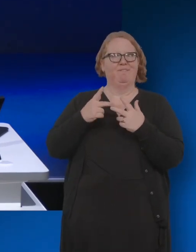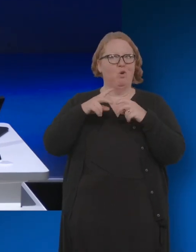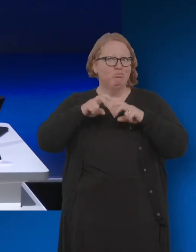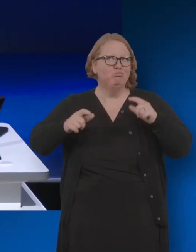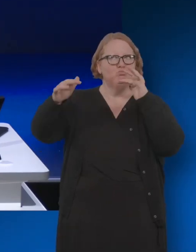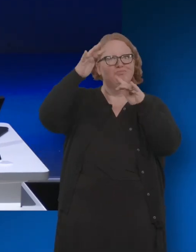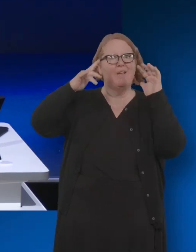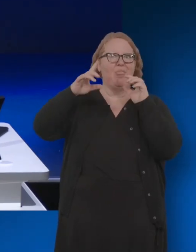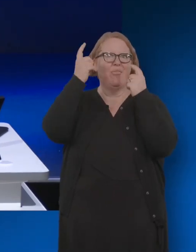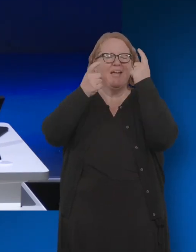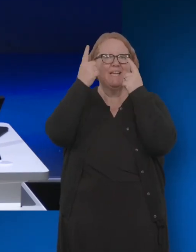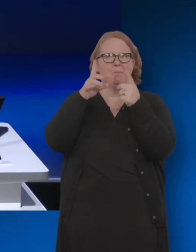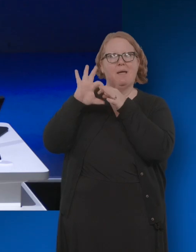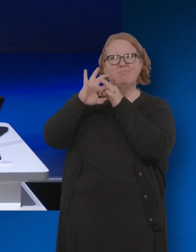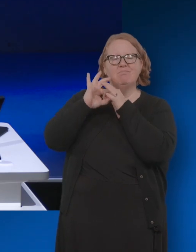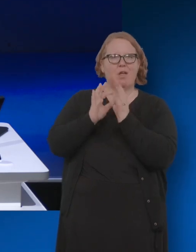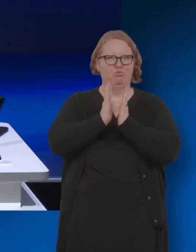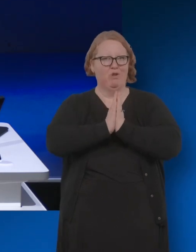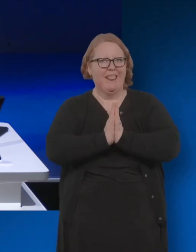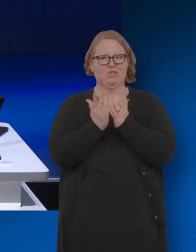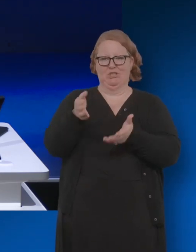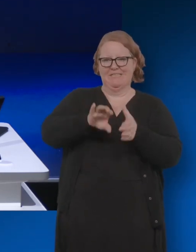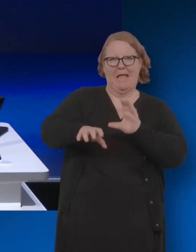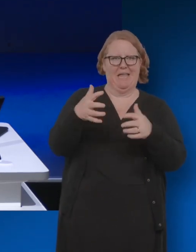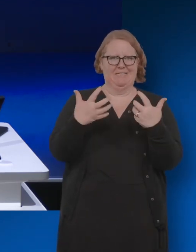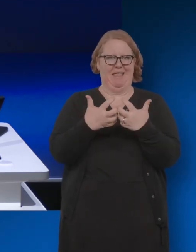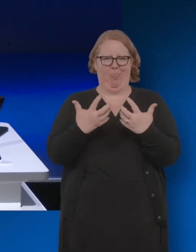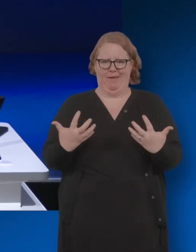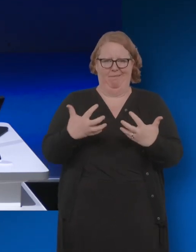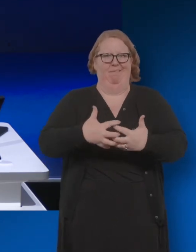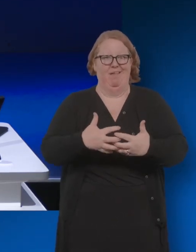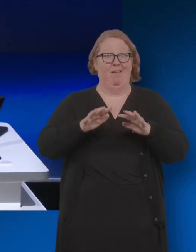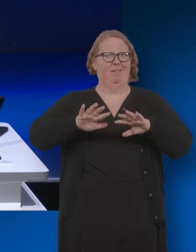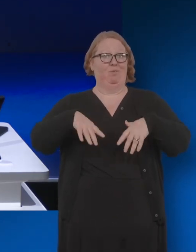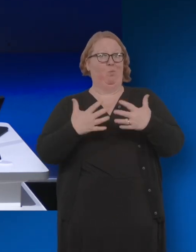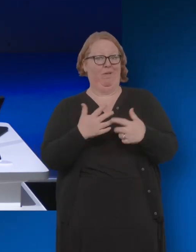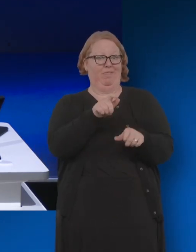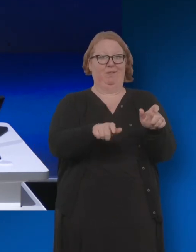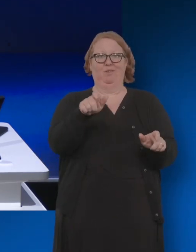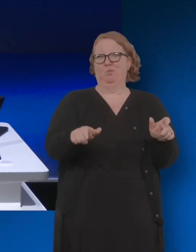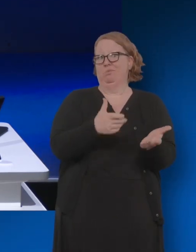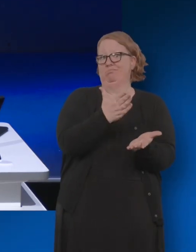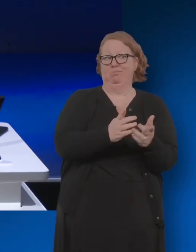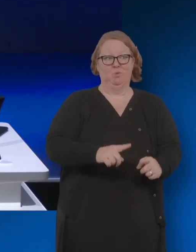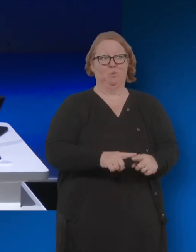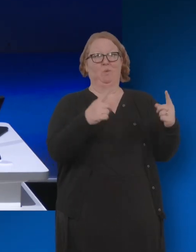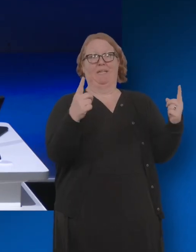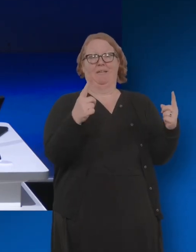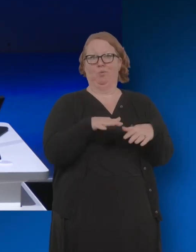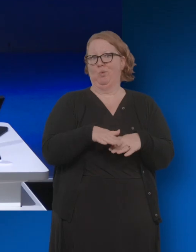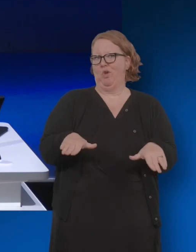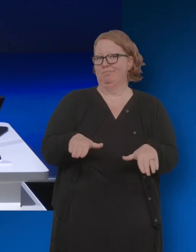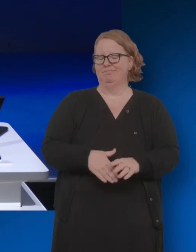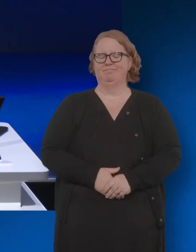the interface of religion and science, looking at the question of whether or not humans are unique.